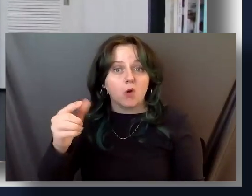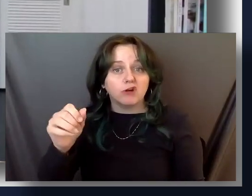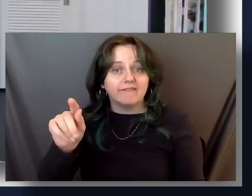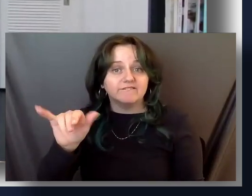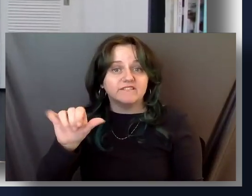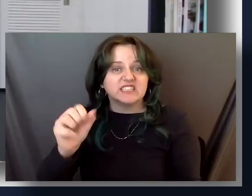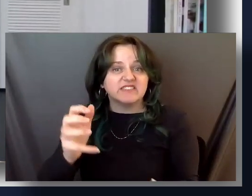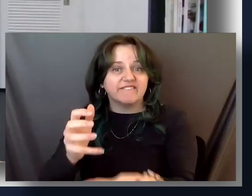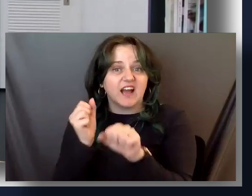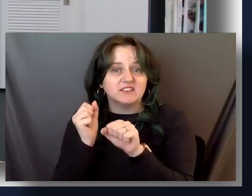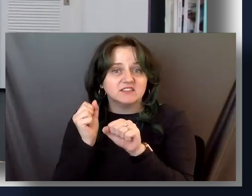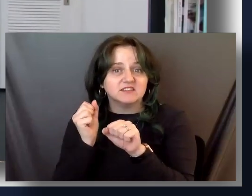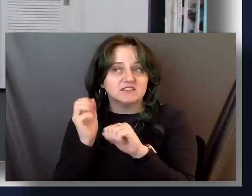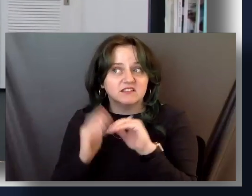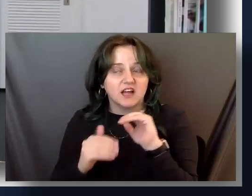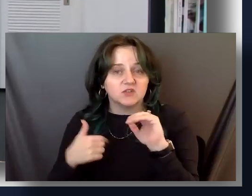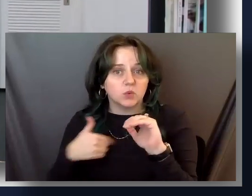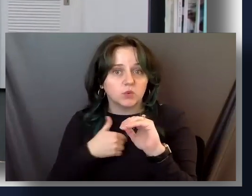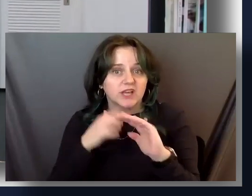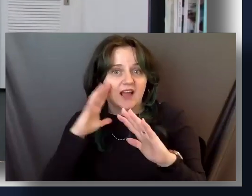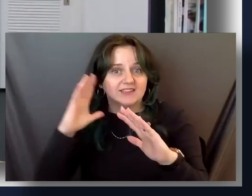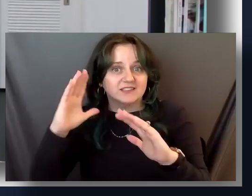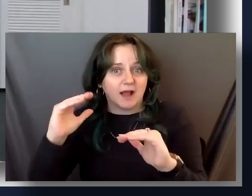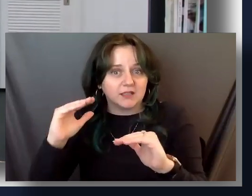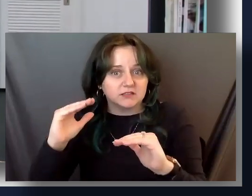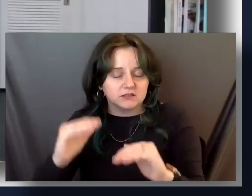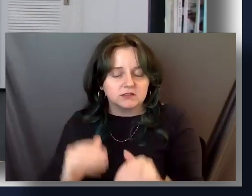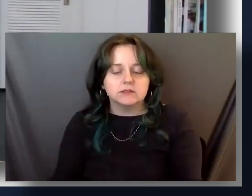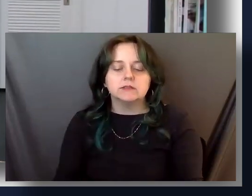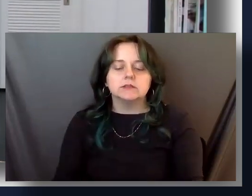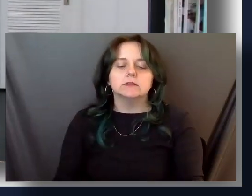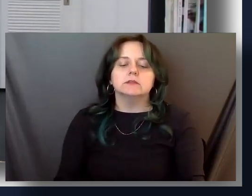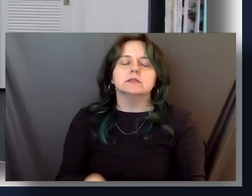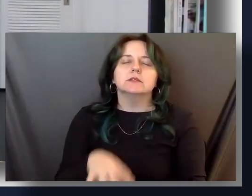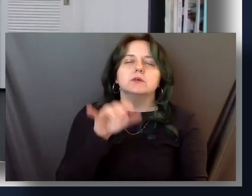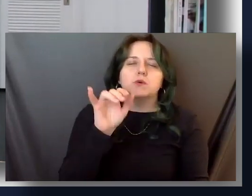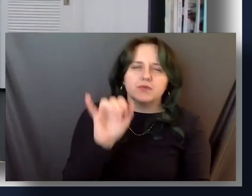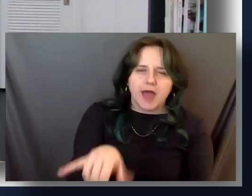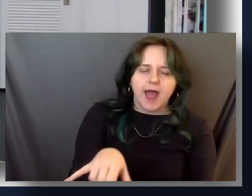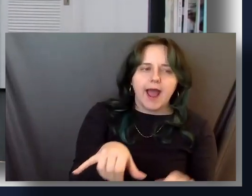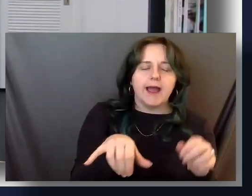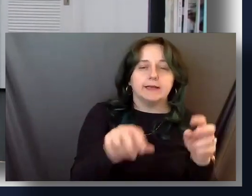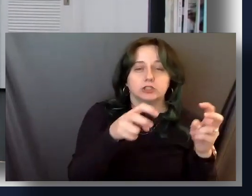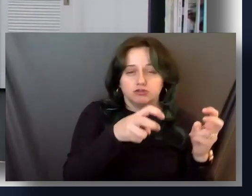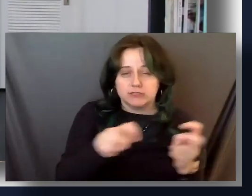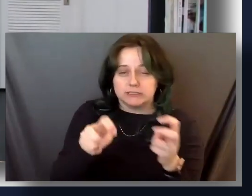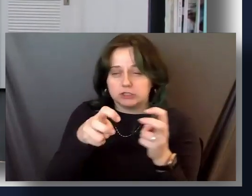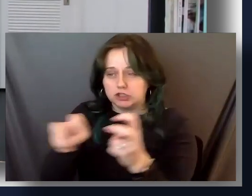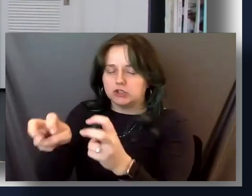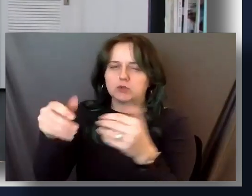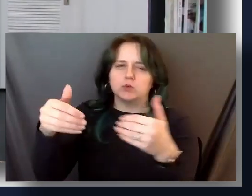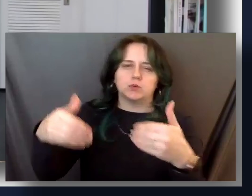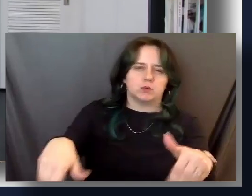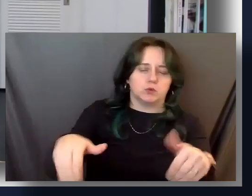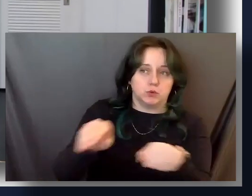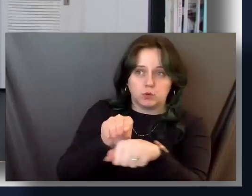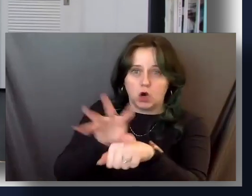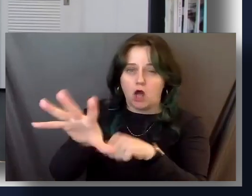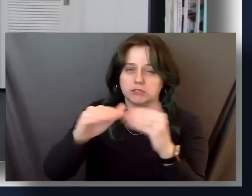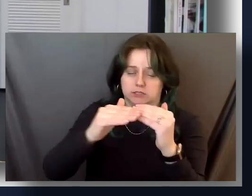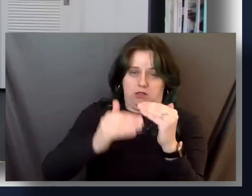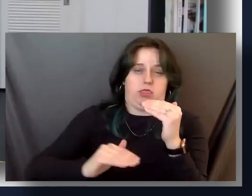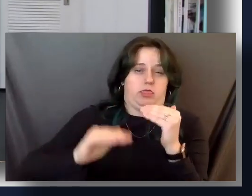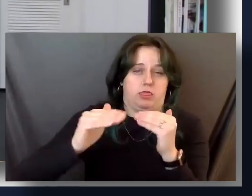we otherwise would have thought. So demographic transitions create instability and they